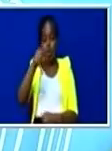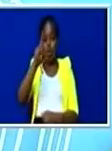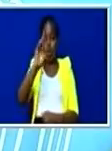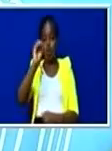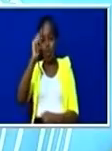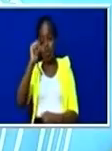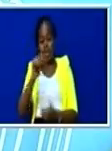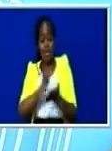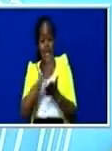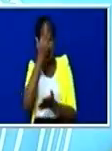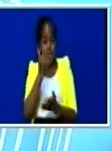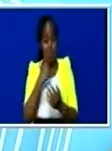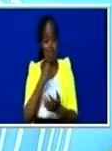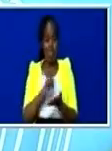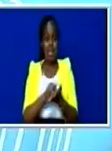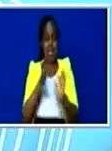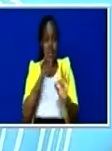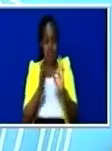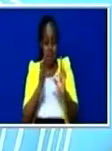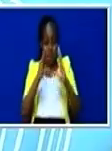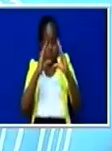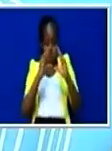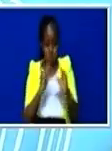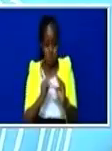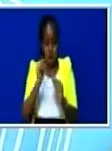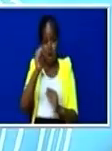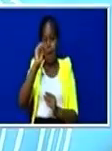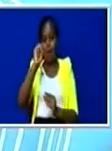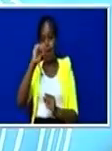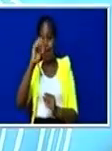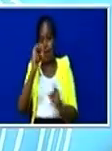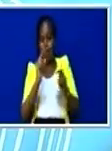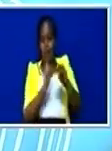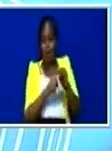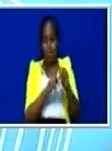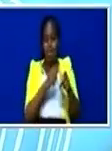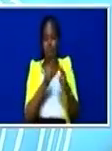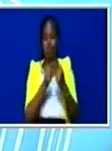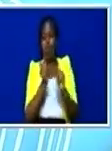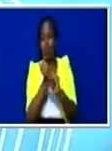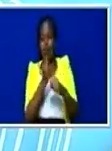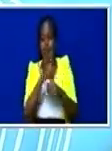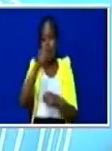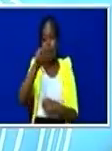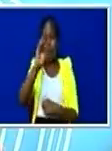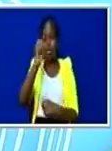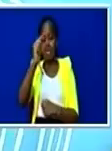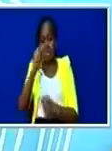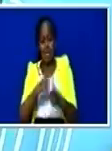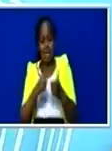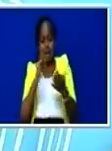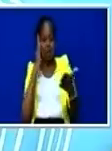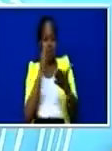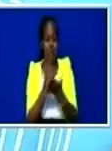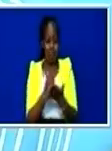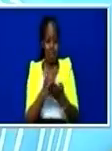Yeah, and that is why we are saying if we are condensing these amino acid molecules to form a protein, then automatically